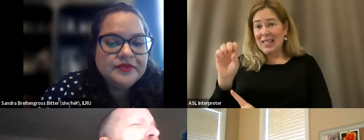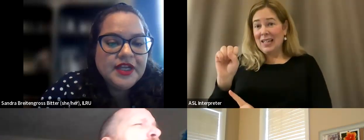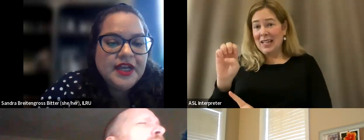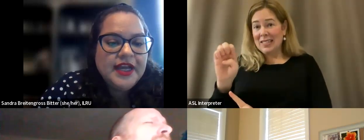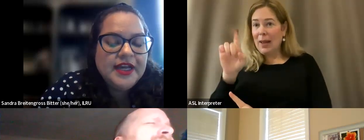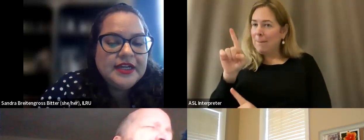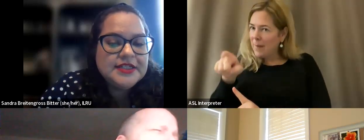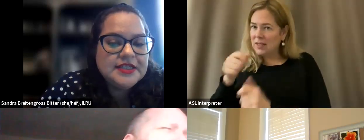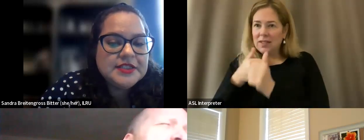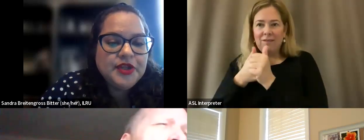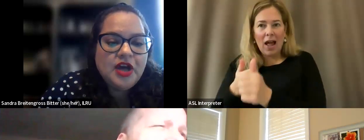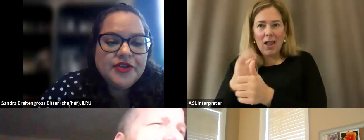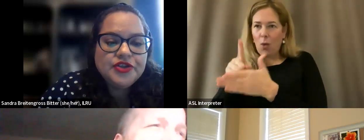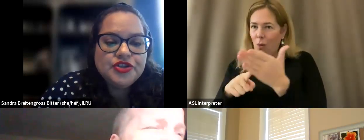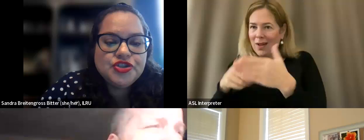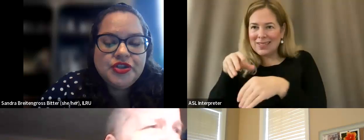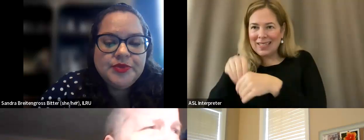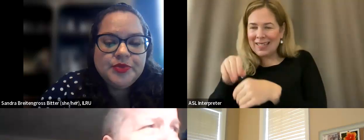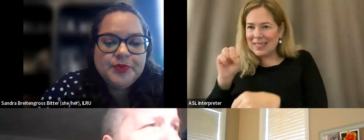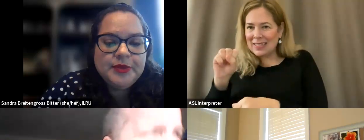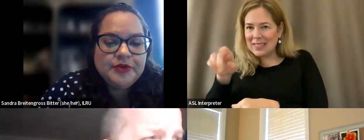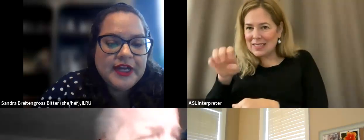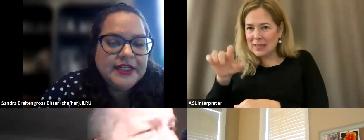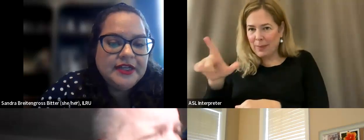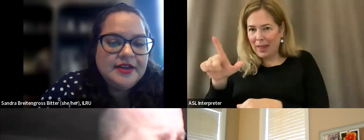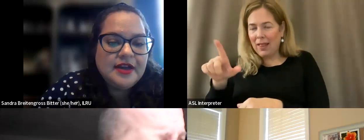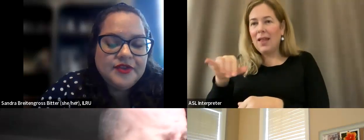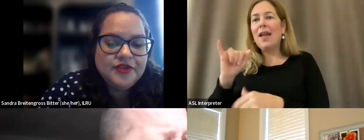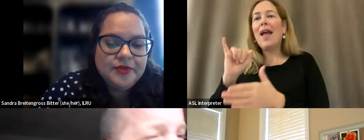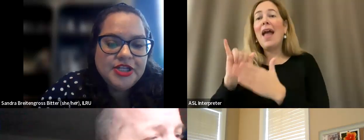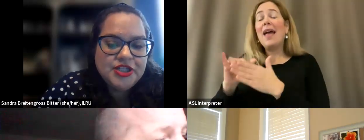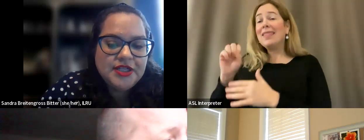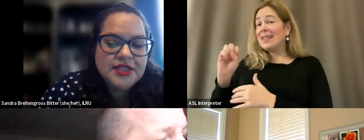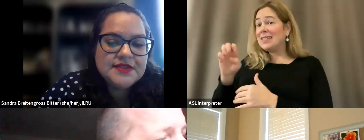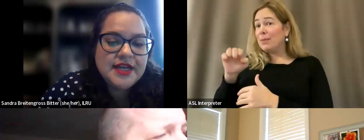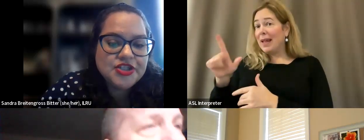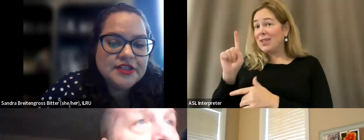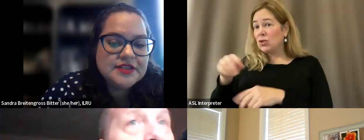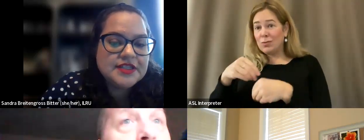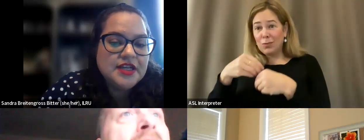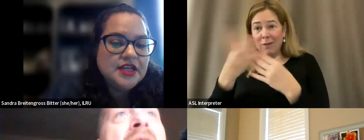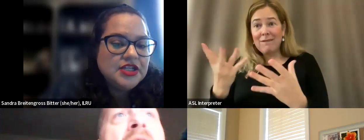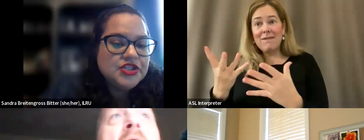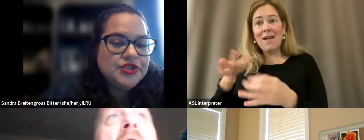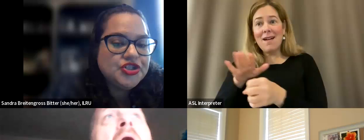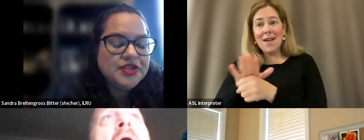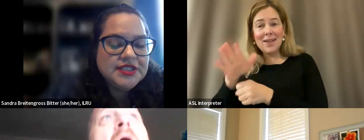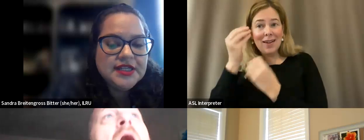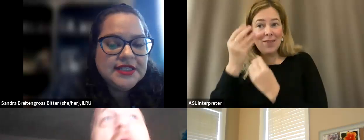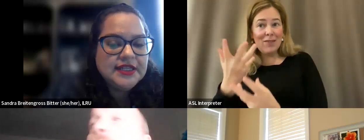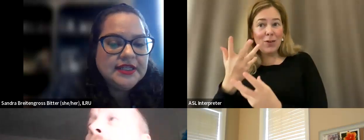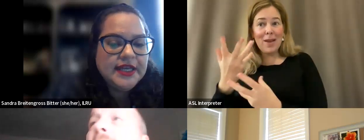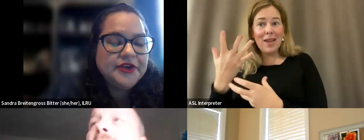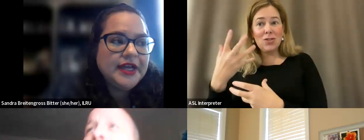SPIL, and the SPIL author should be providing enough information in these sections to ensure